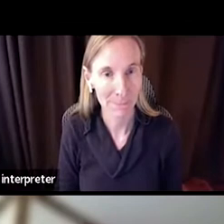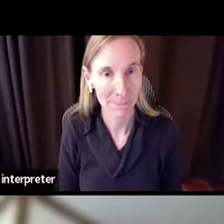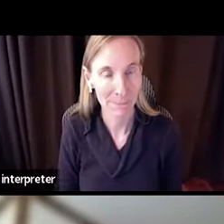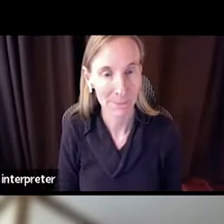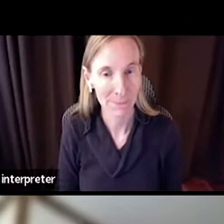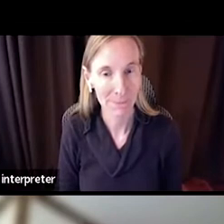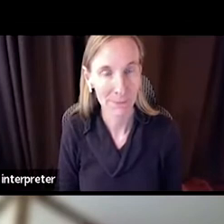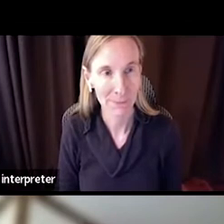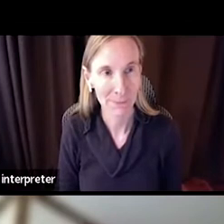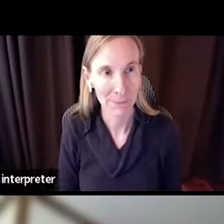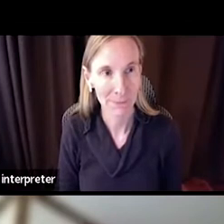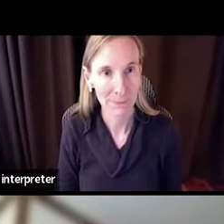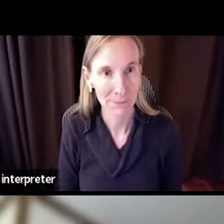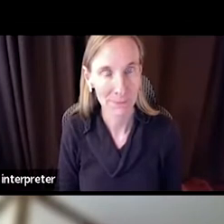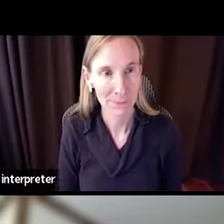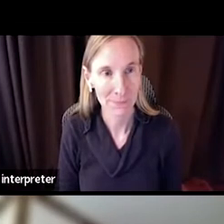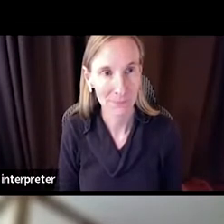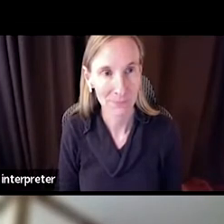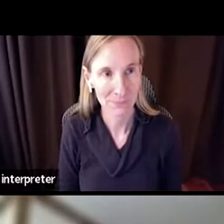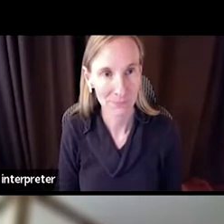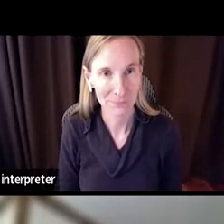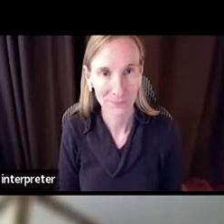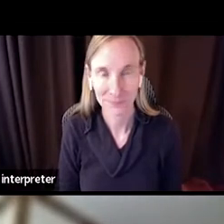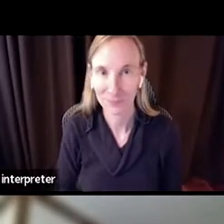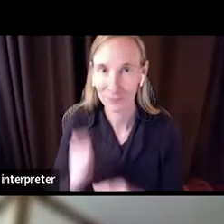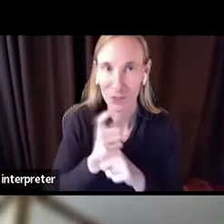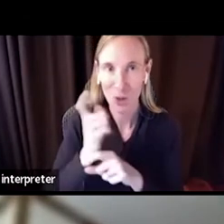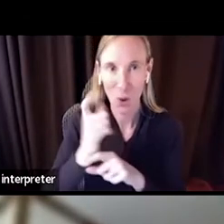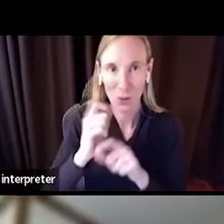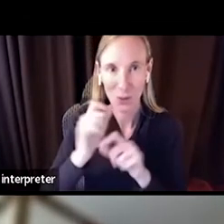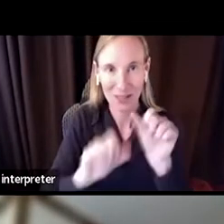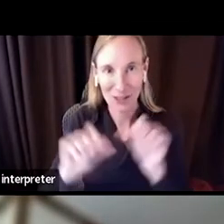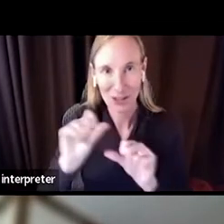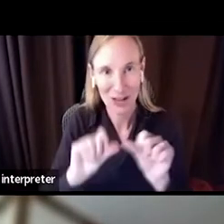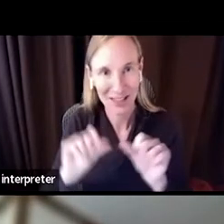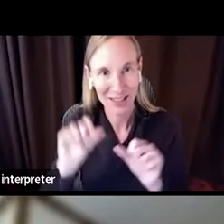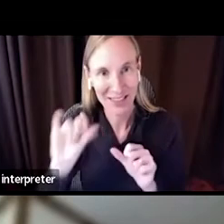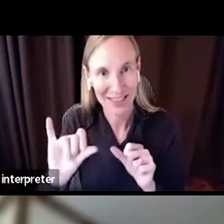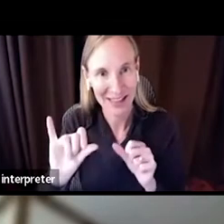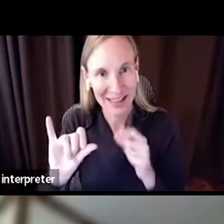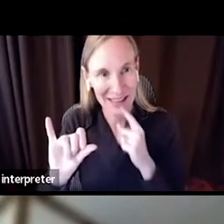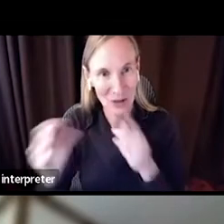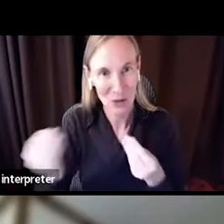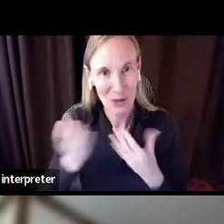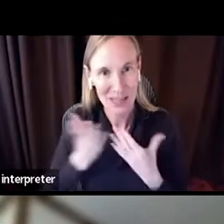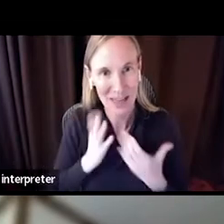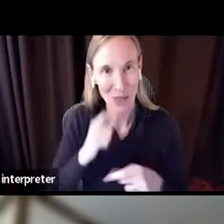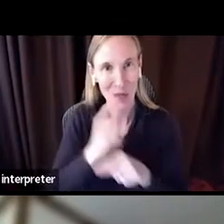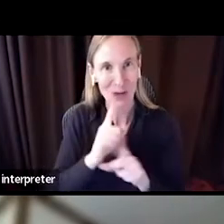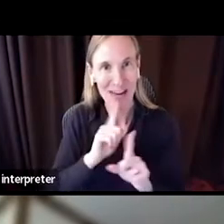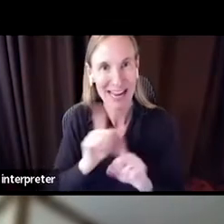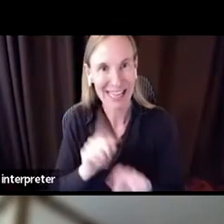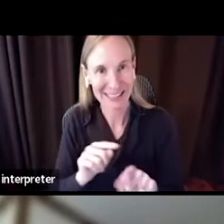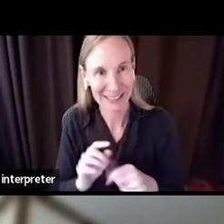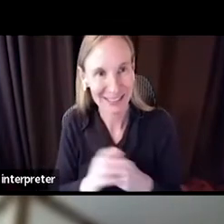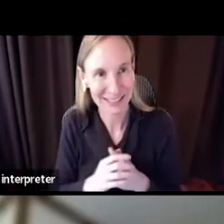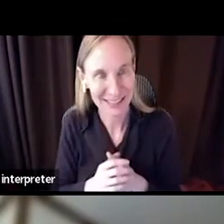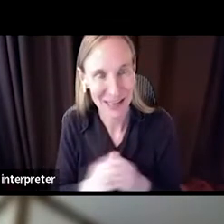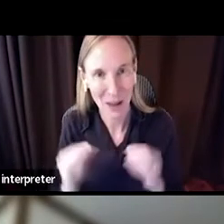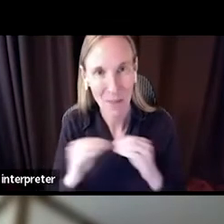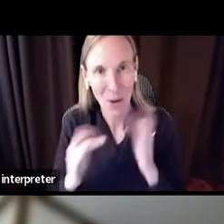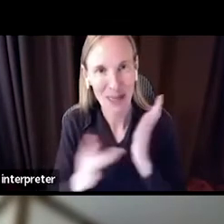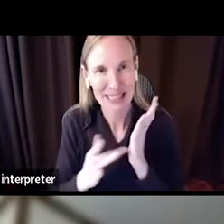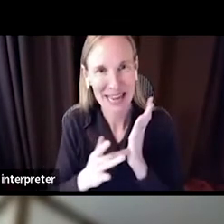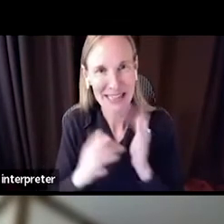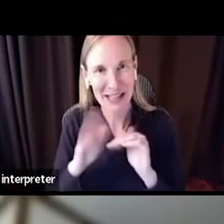Thank you. I think that's, we were joking with each other a little bit that you gave us the correct answer, and it's more technical than we're